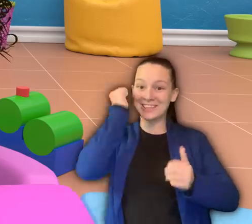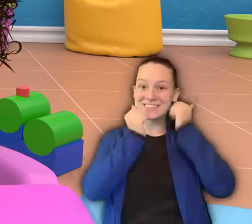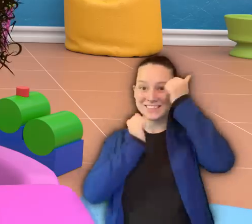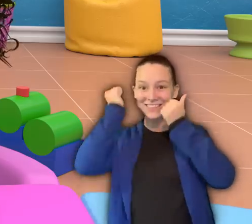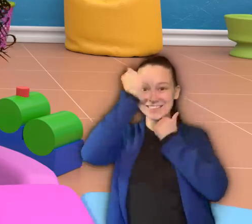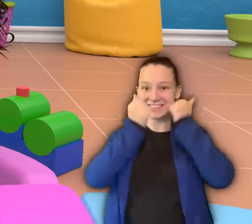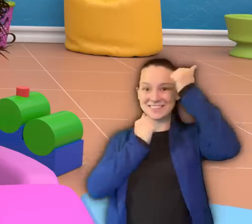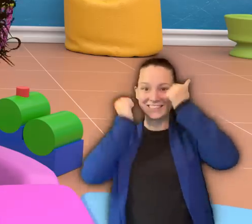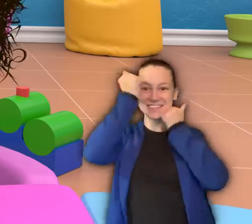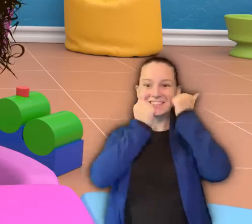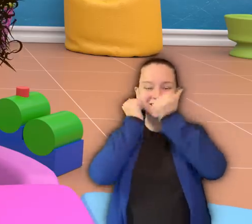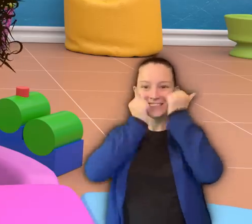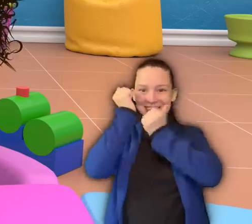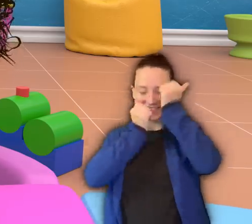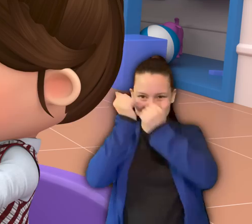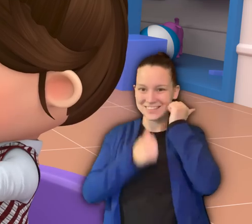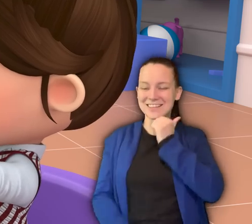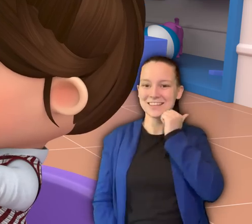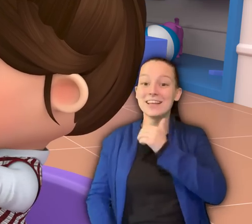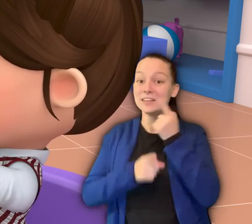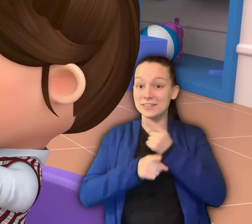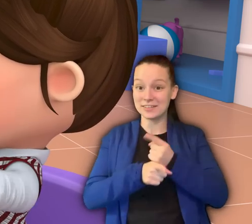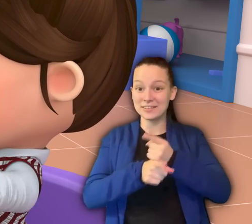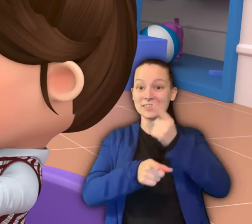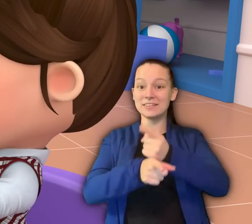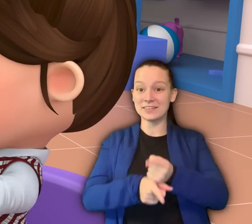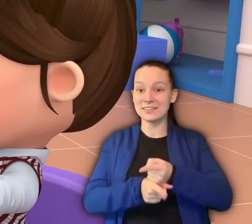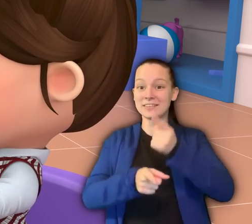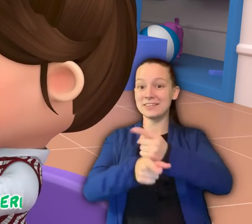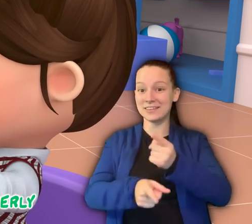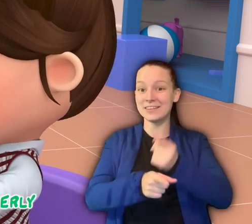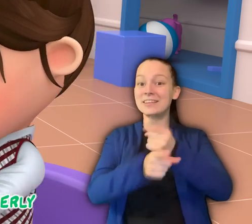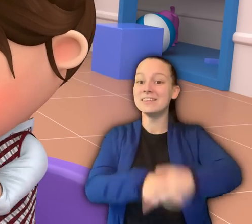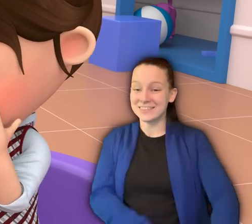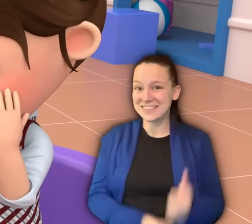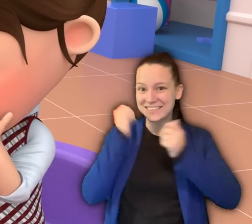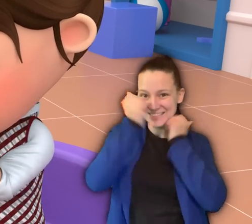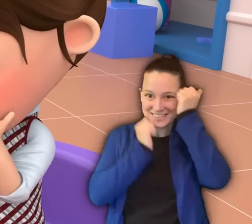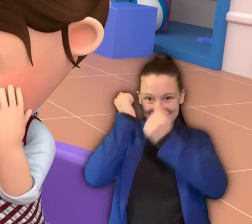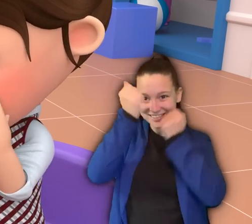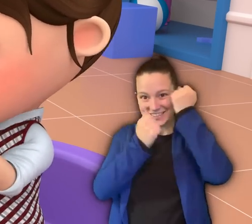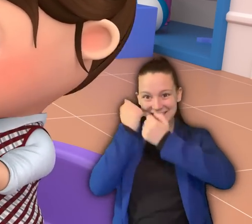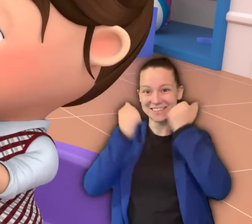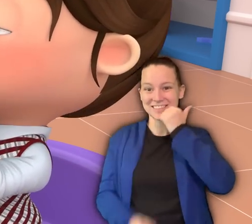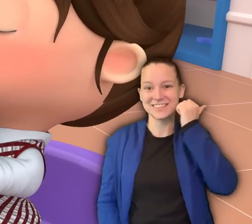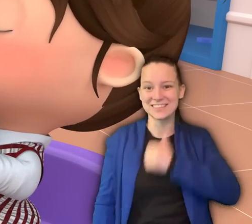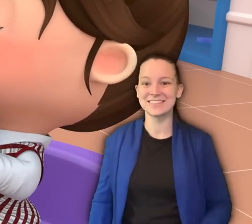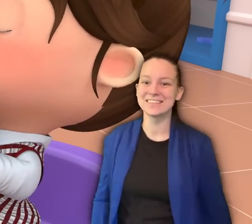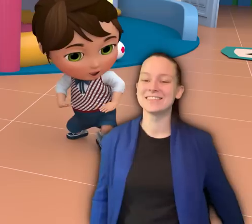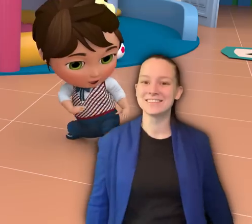properly wash it every day it properly properly properly wash it every